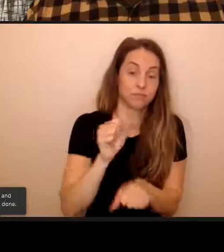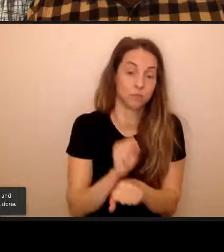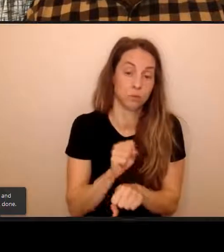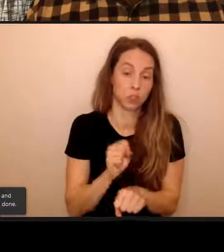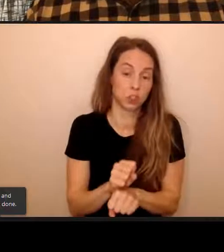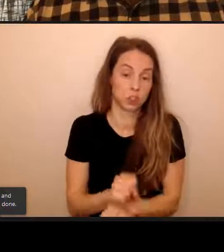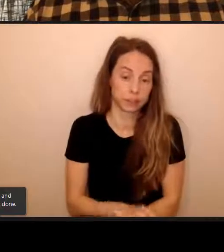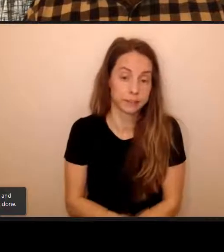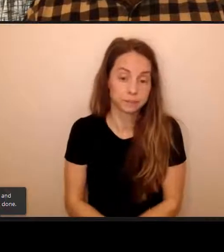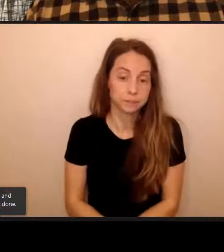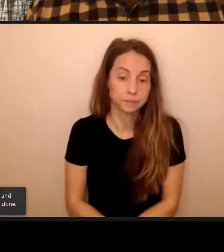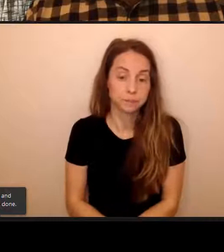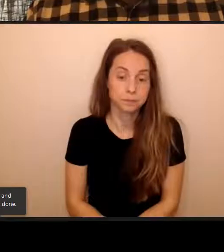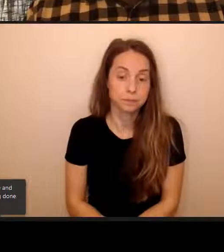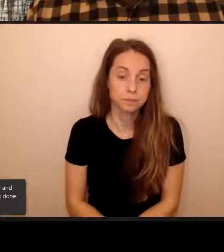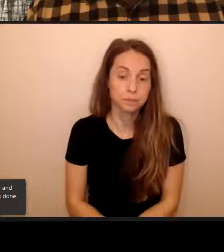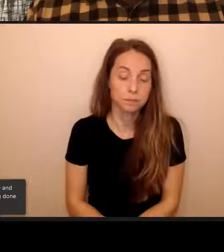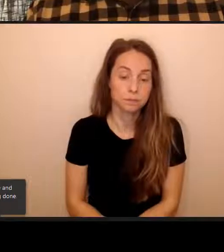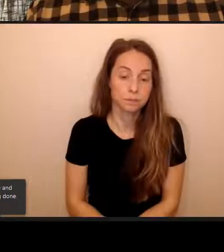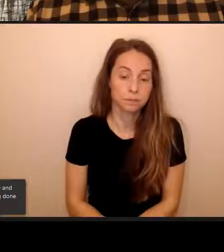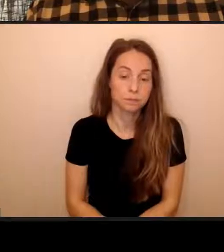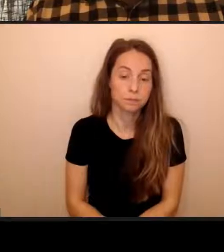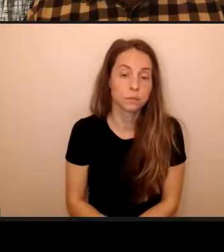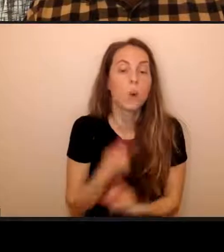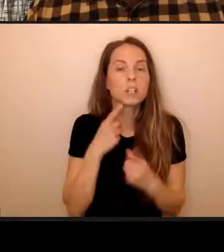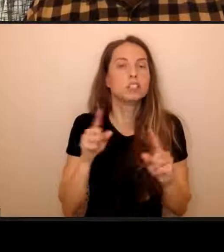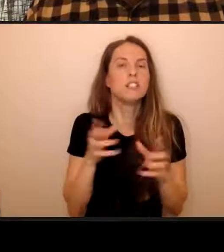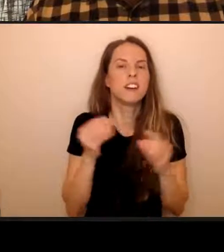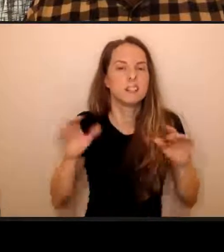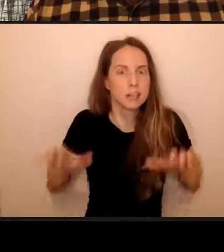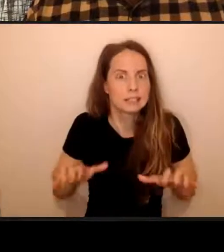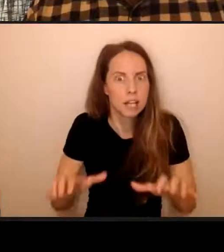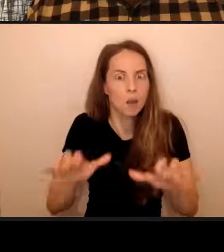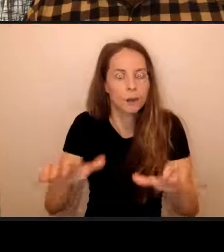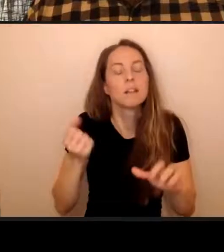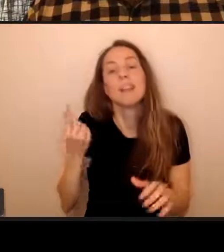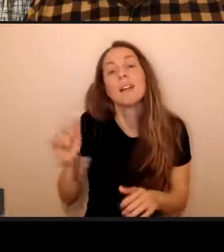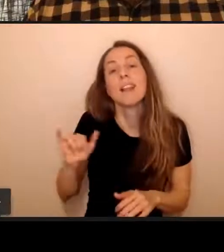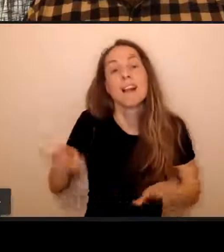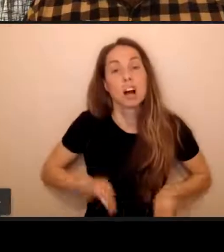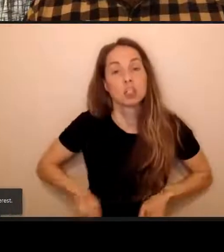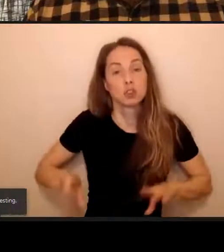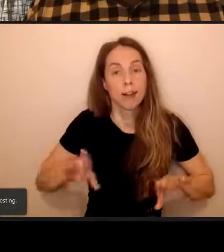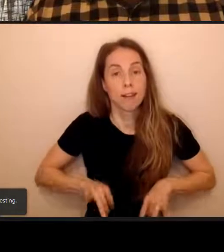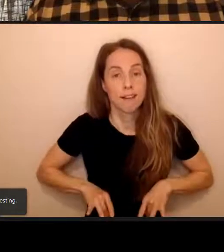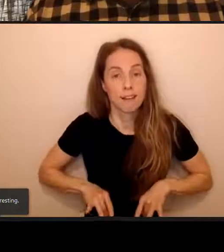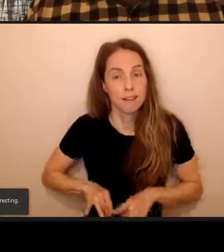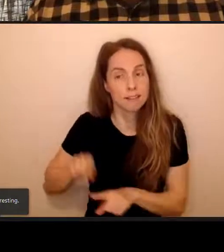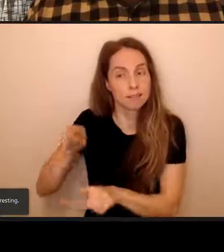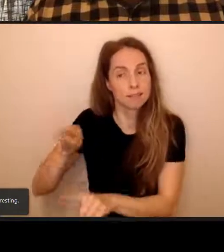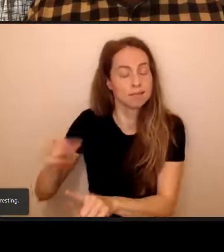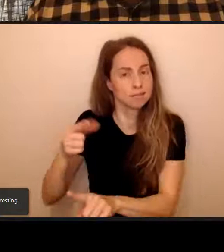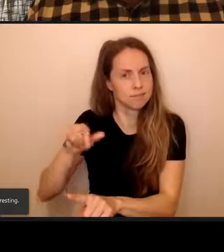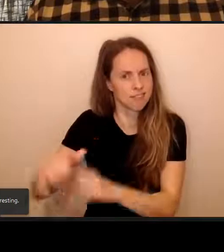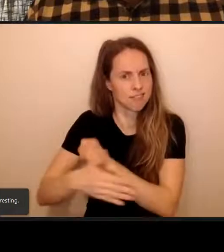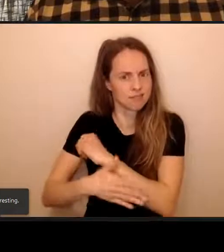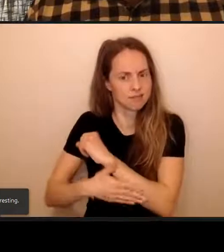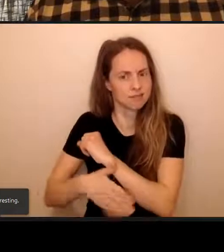done. So a country like Australia has a really interesting